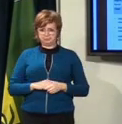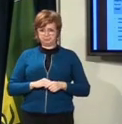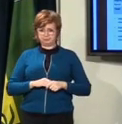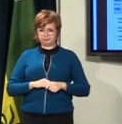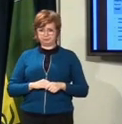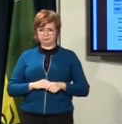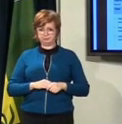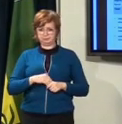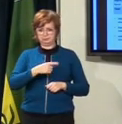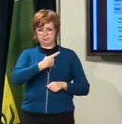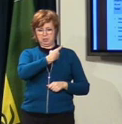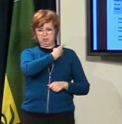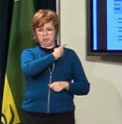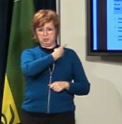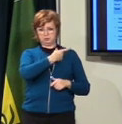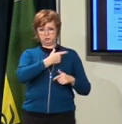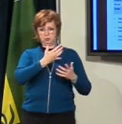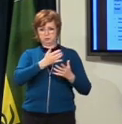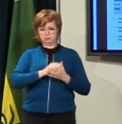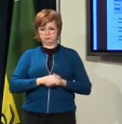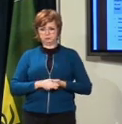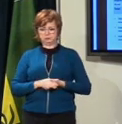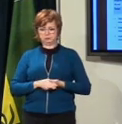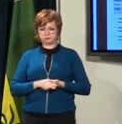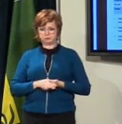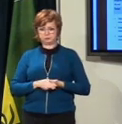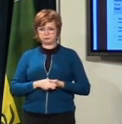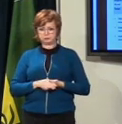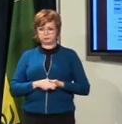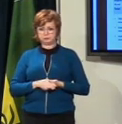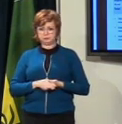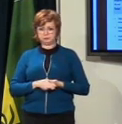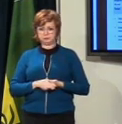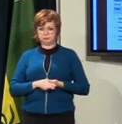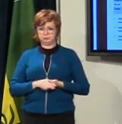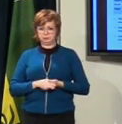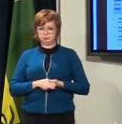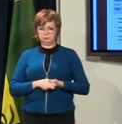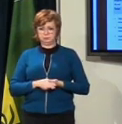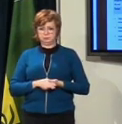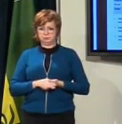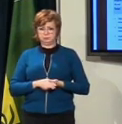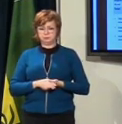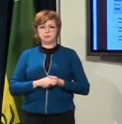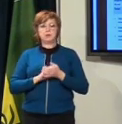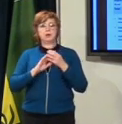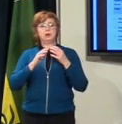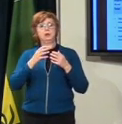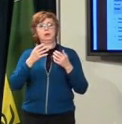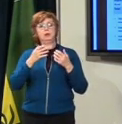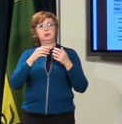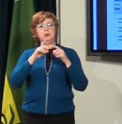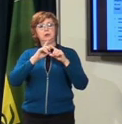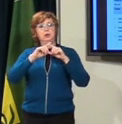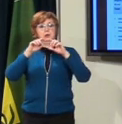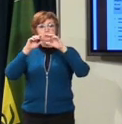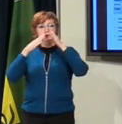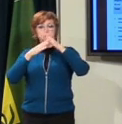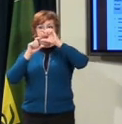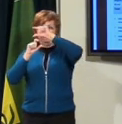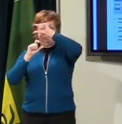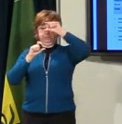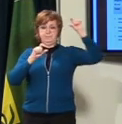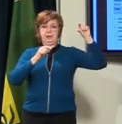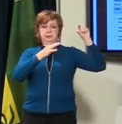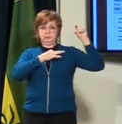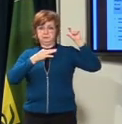This table provides a summary of the number of resources by area and type of resources that have been identified for